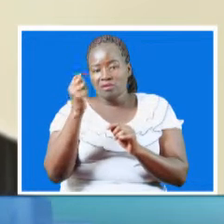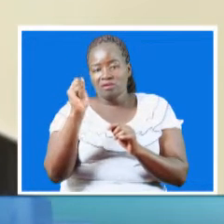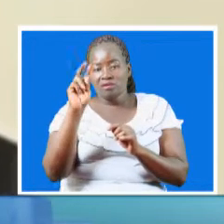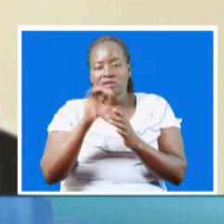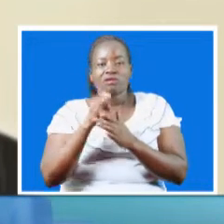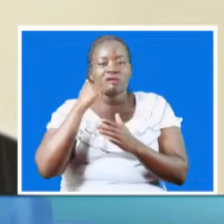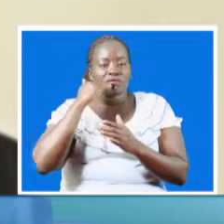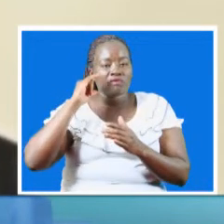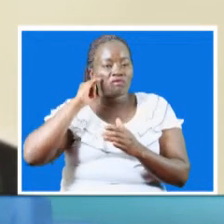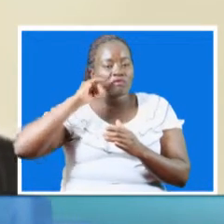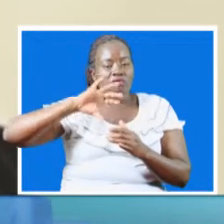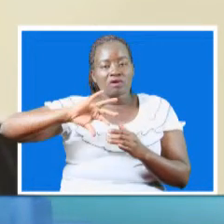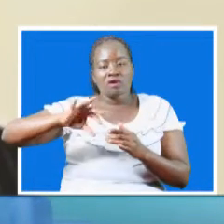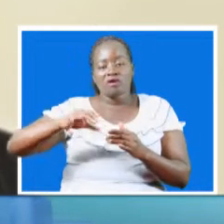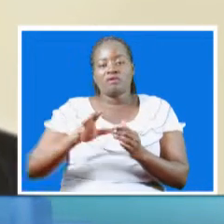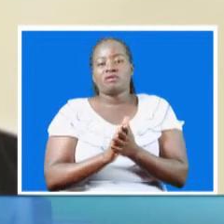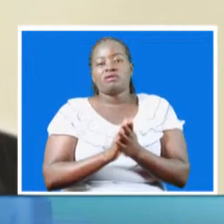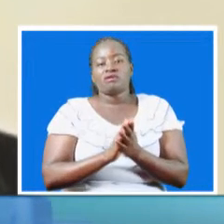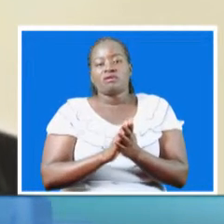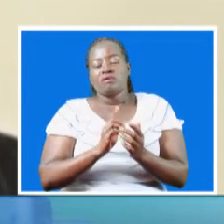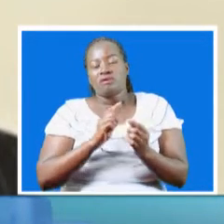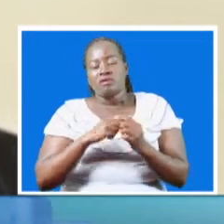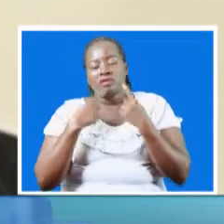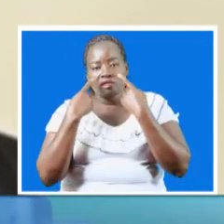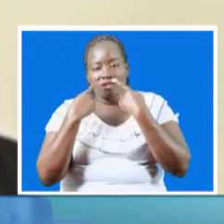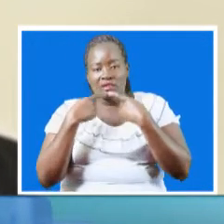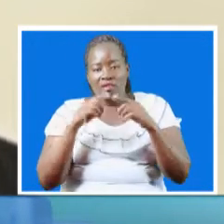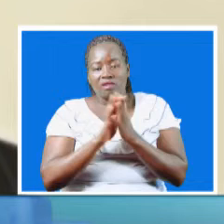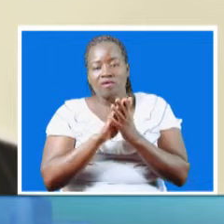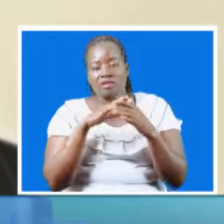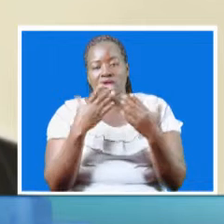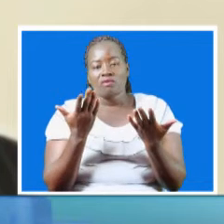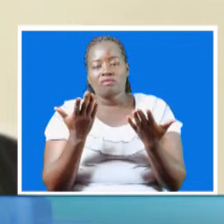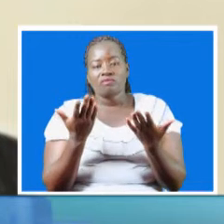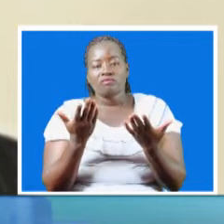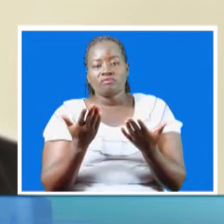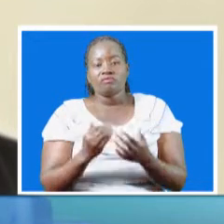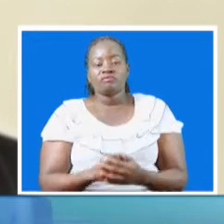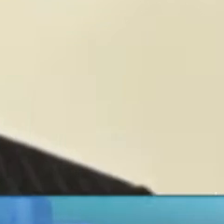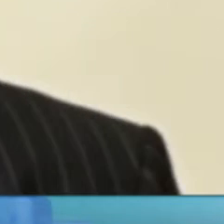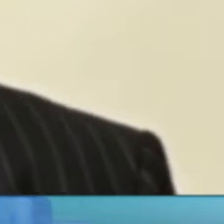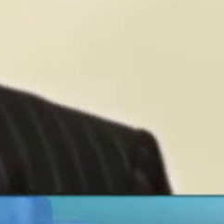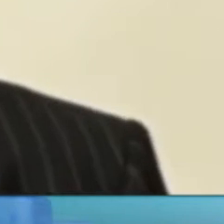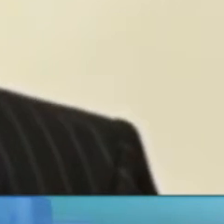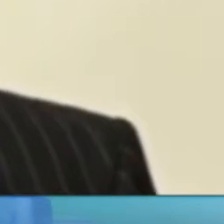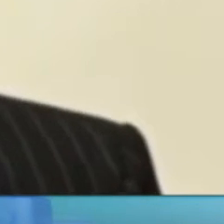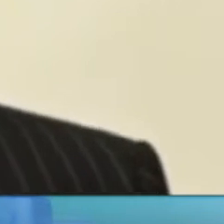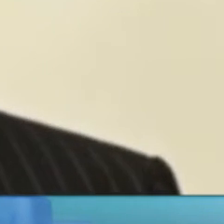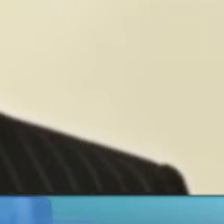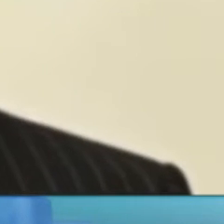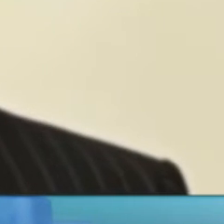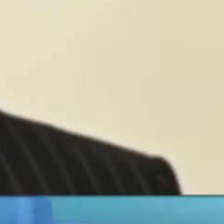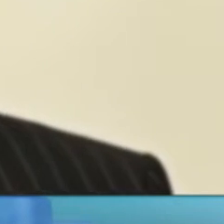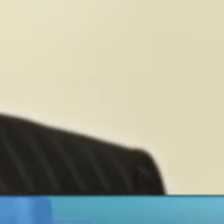ya itare kauntine ya Naikuru korea akoreto agitari ya hali ya waki ushio ukinyete. Now, from the